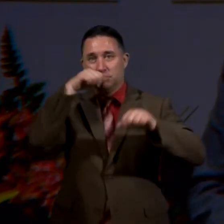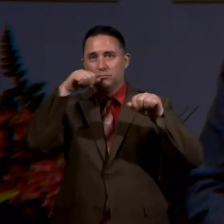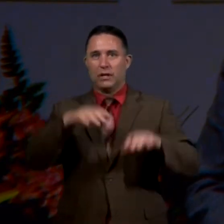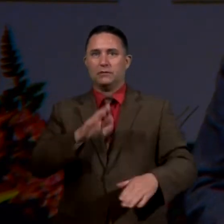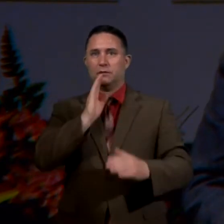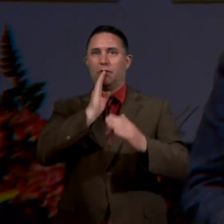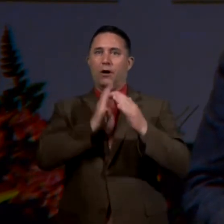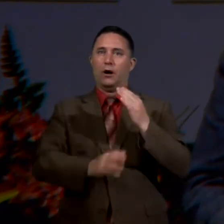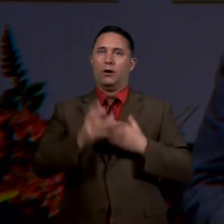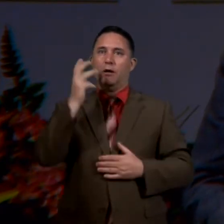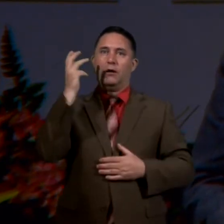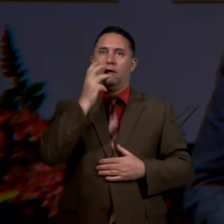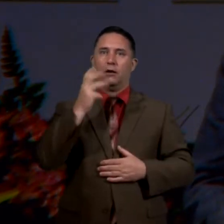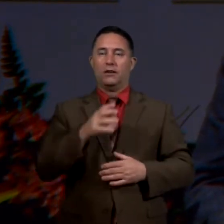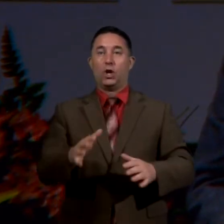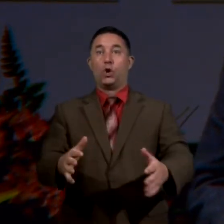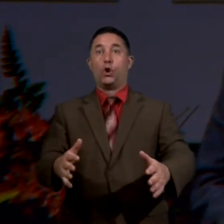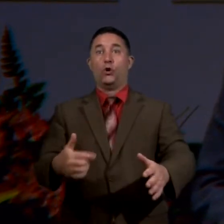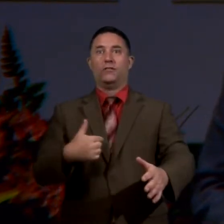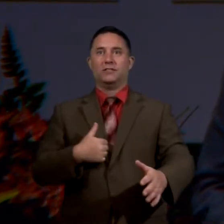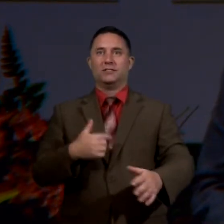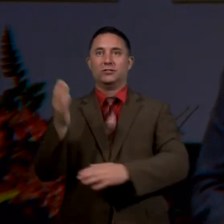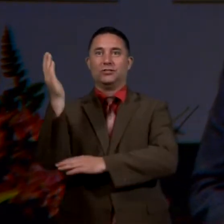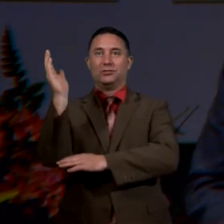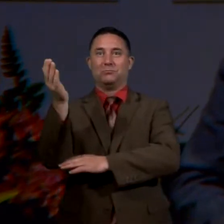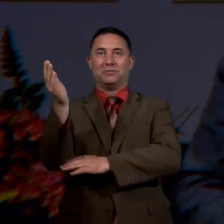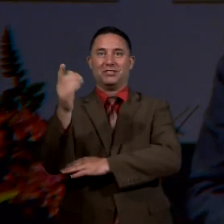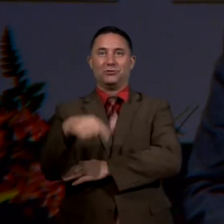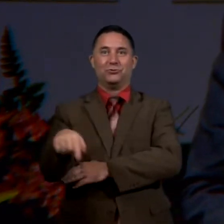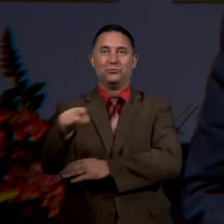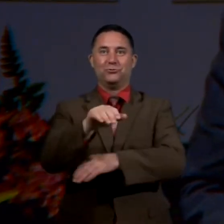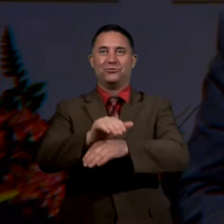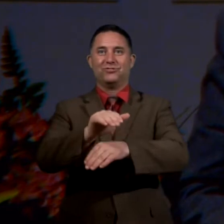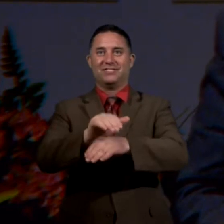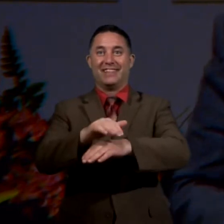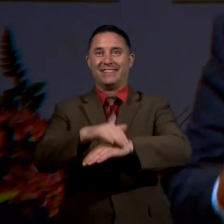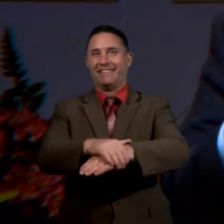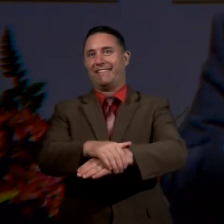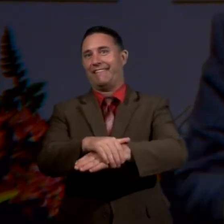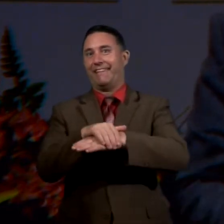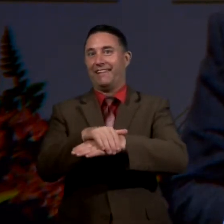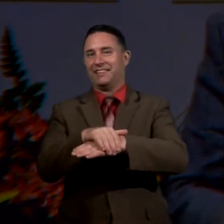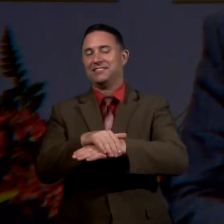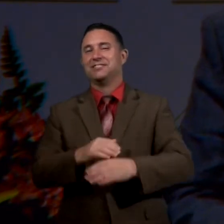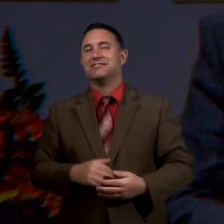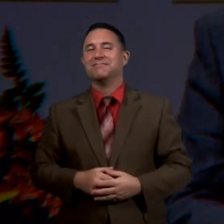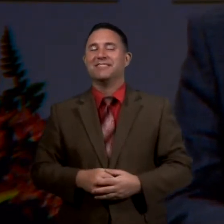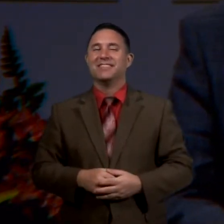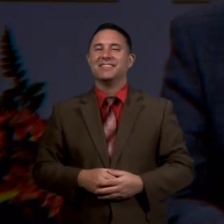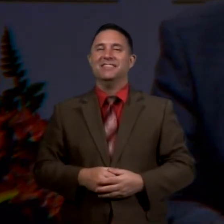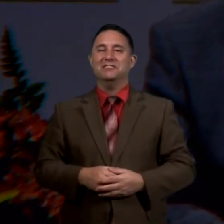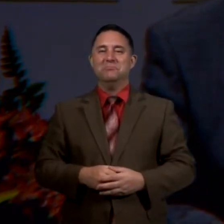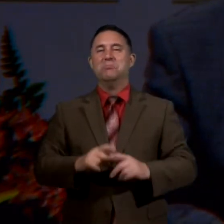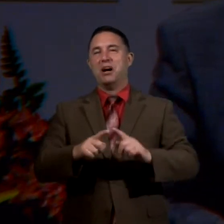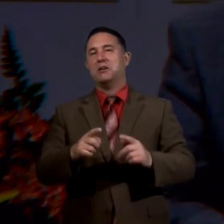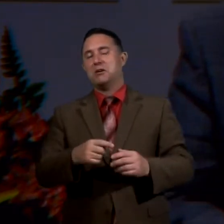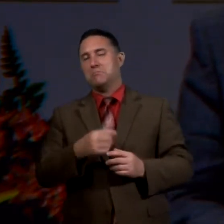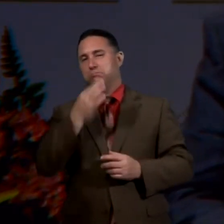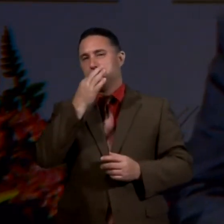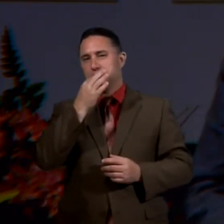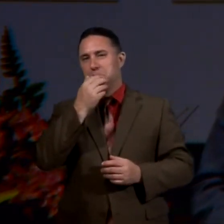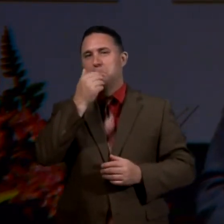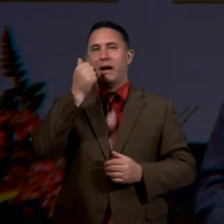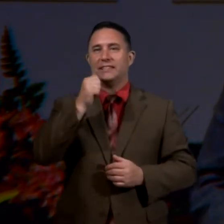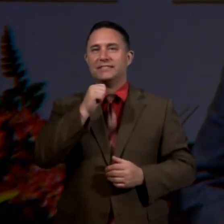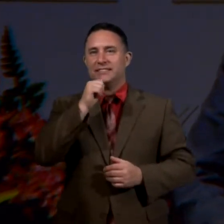very humbled, and I feel very nervous speaking to you this evening in English, by all means. But I'll try my best